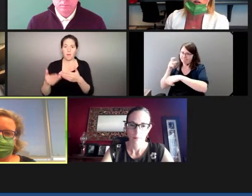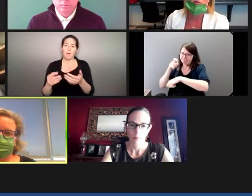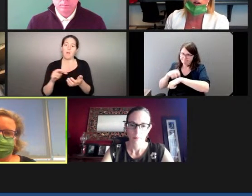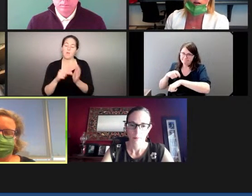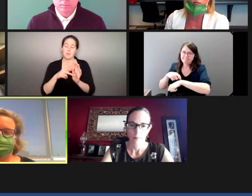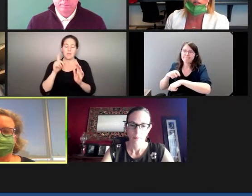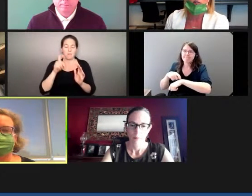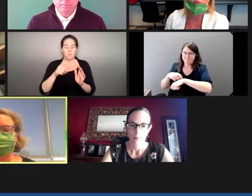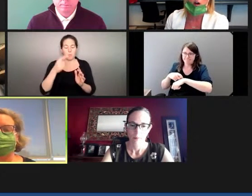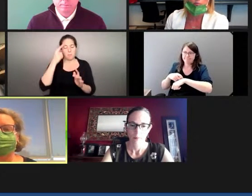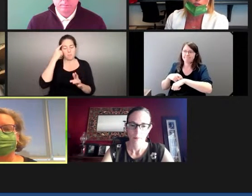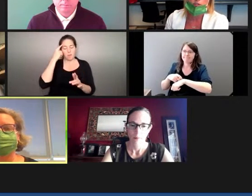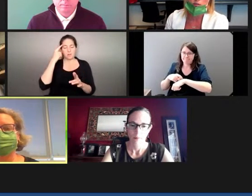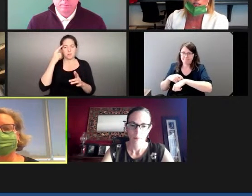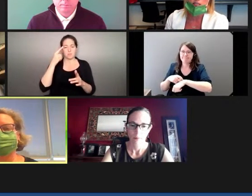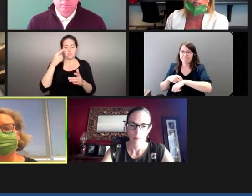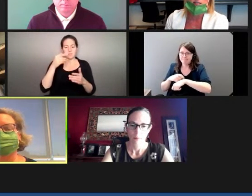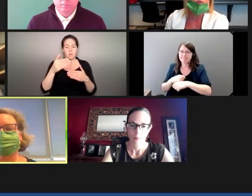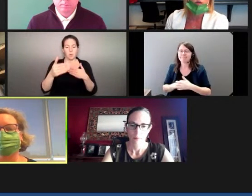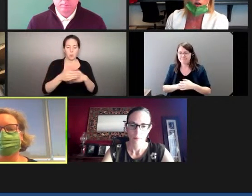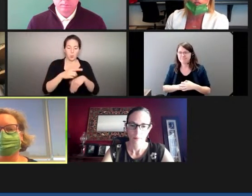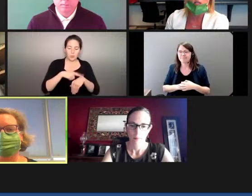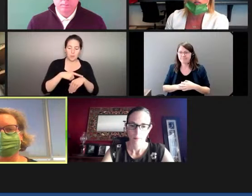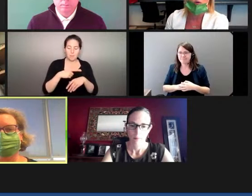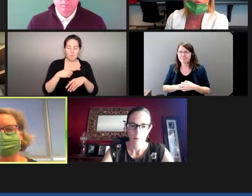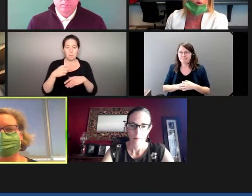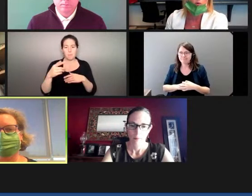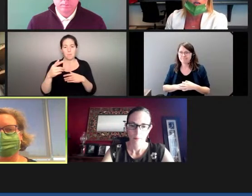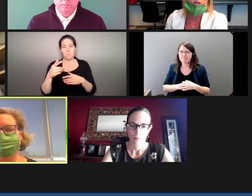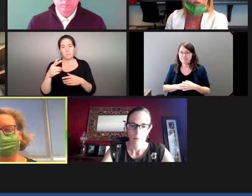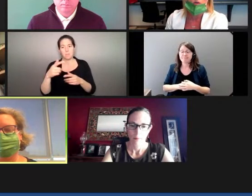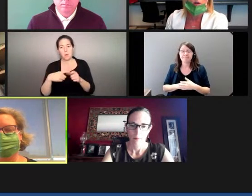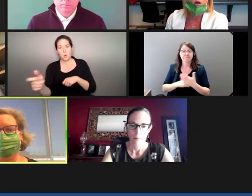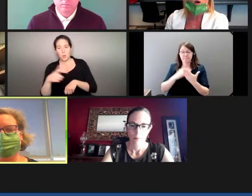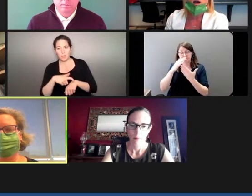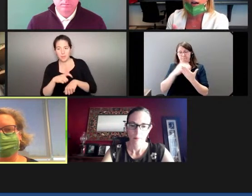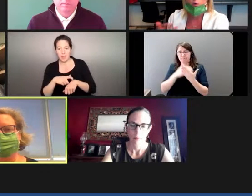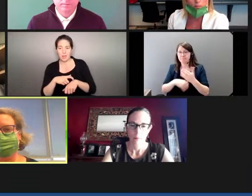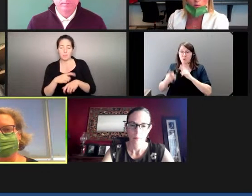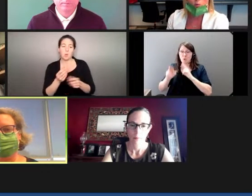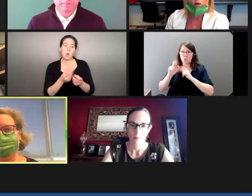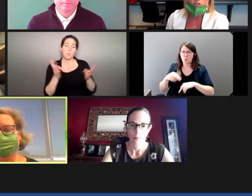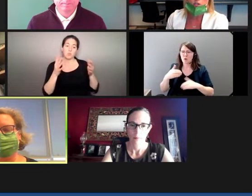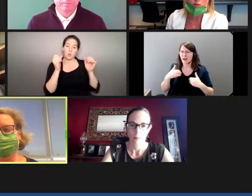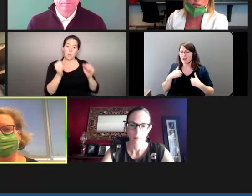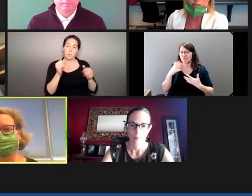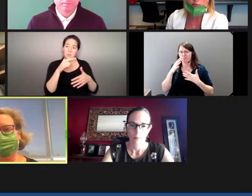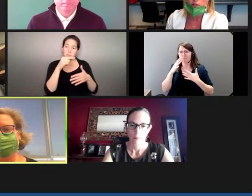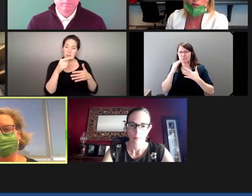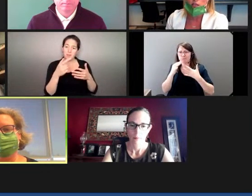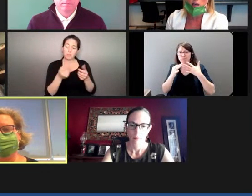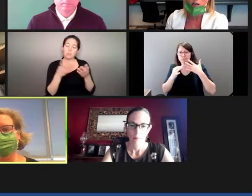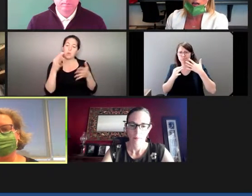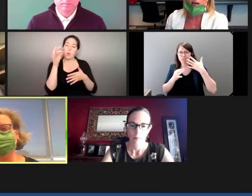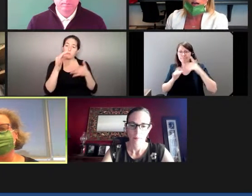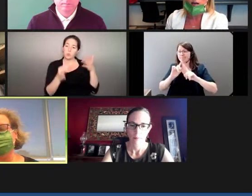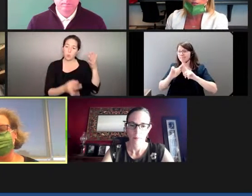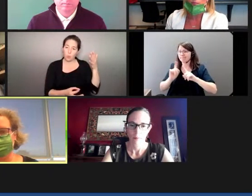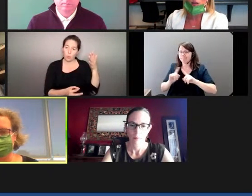of different opportunities and different options for what we can do or how we might want to do things differently.